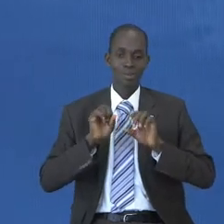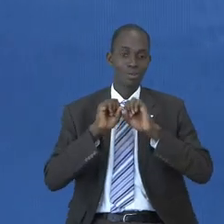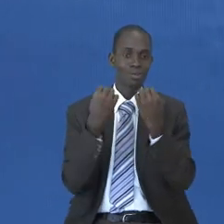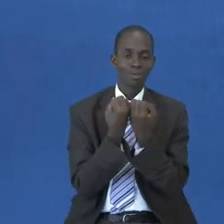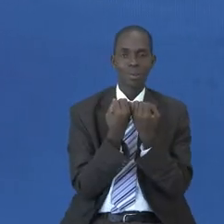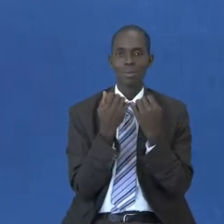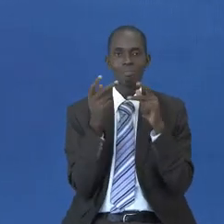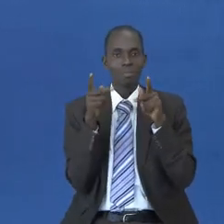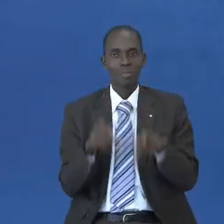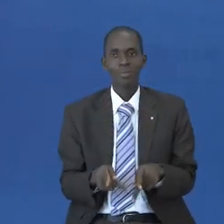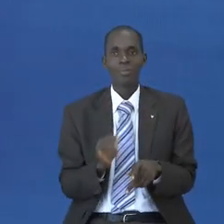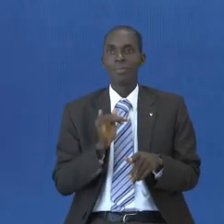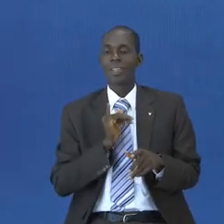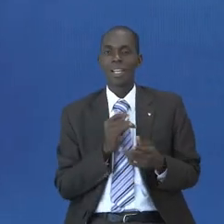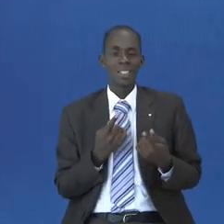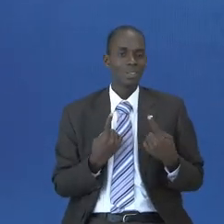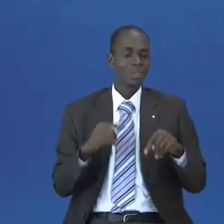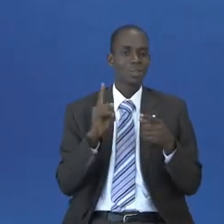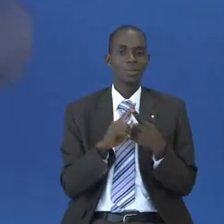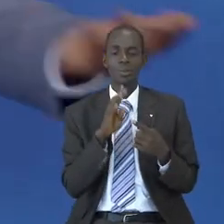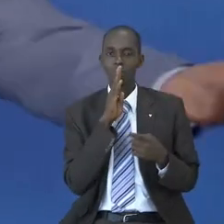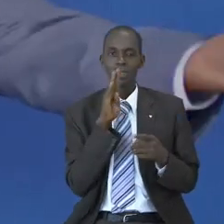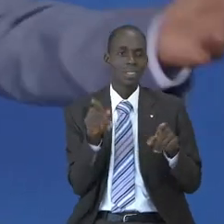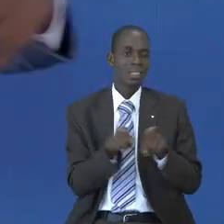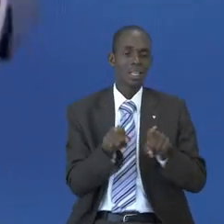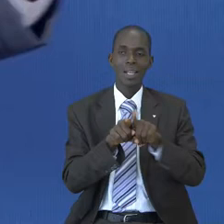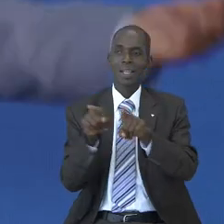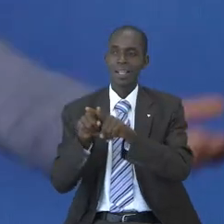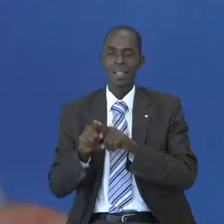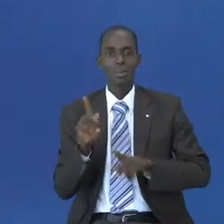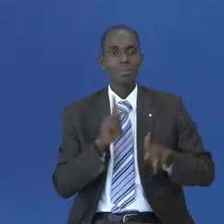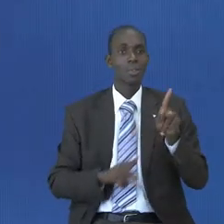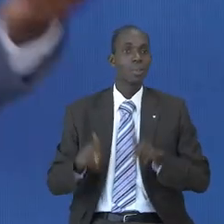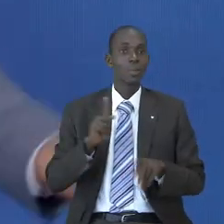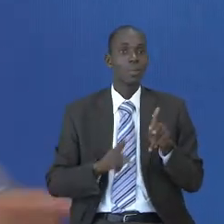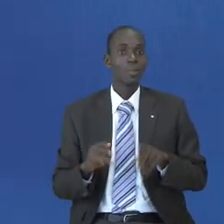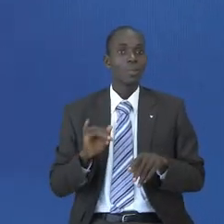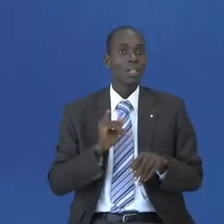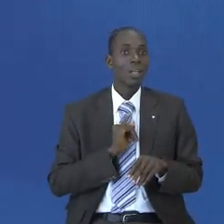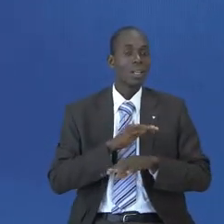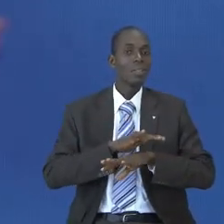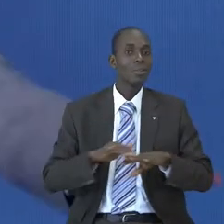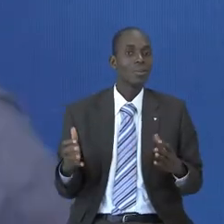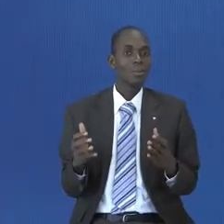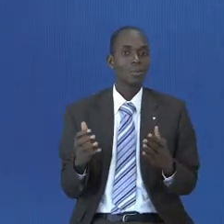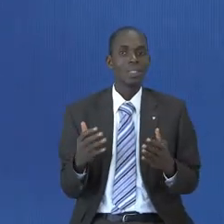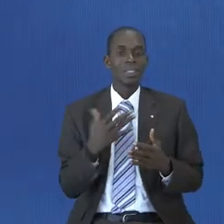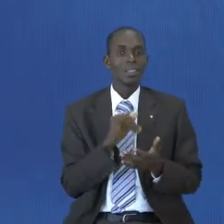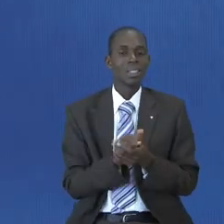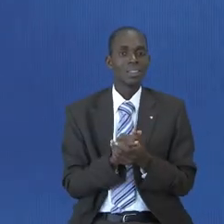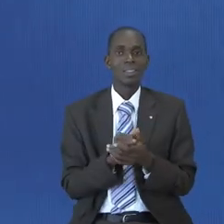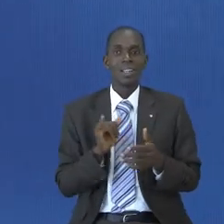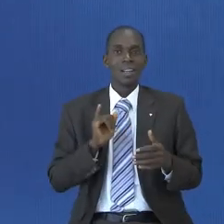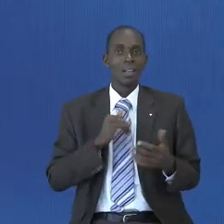and I try to be like the people. I don't want to be different for them to see me as, you know, totally different